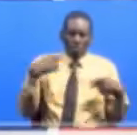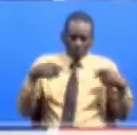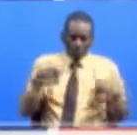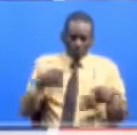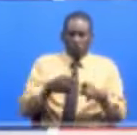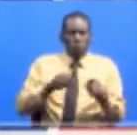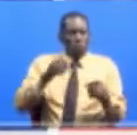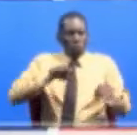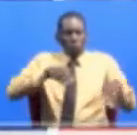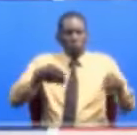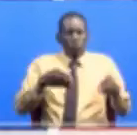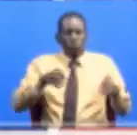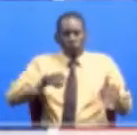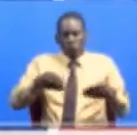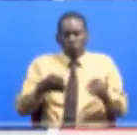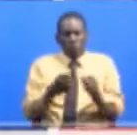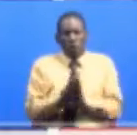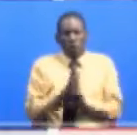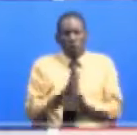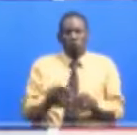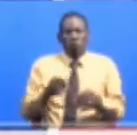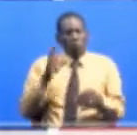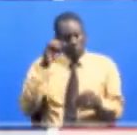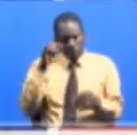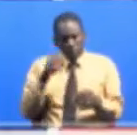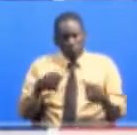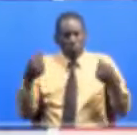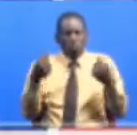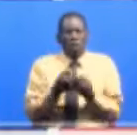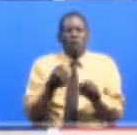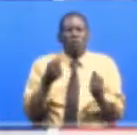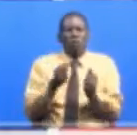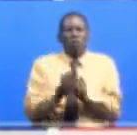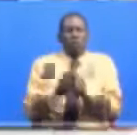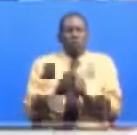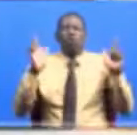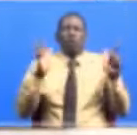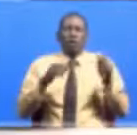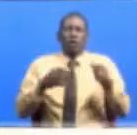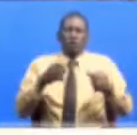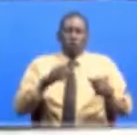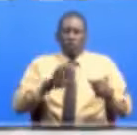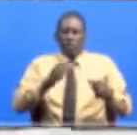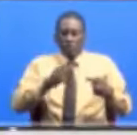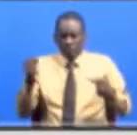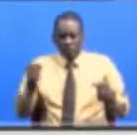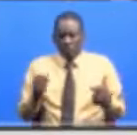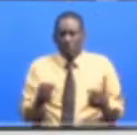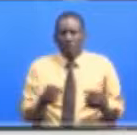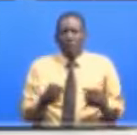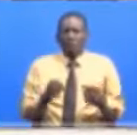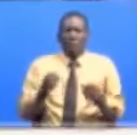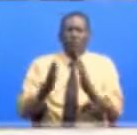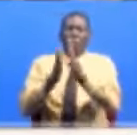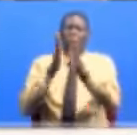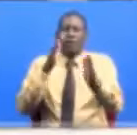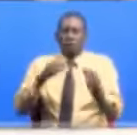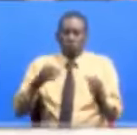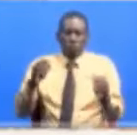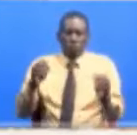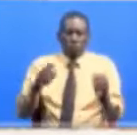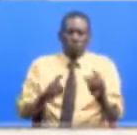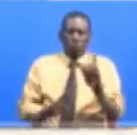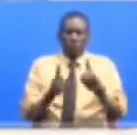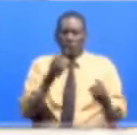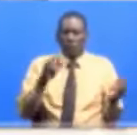before it collided head-on with a petrol tanker that was headed in the opposite direction. The bus was burnt to a shell. Luckily, the fuel tanker